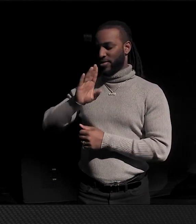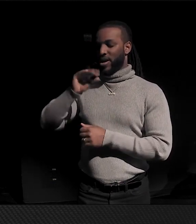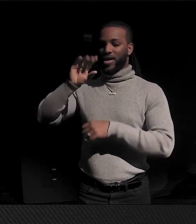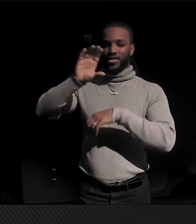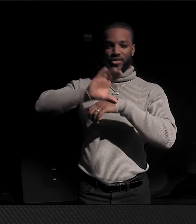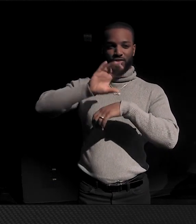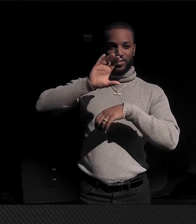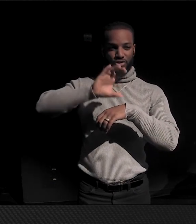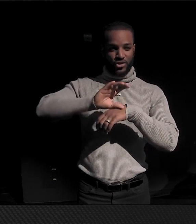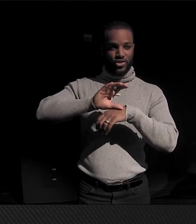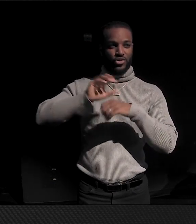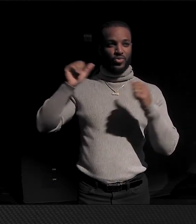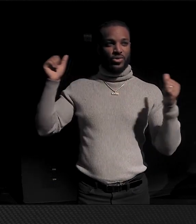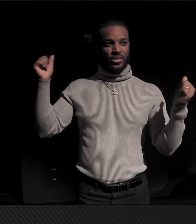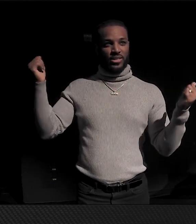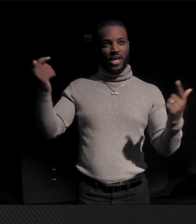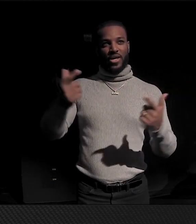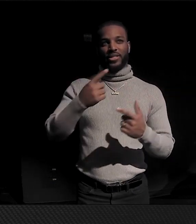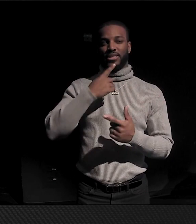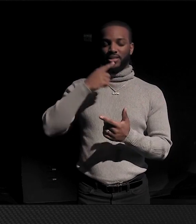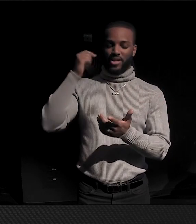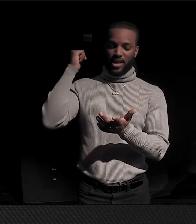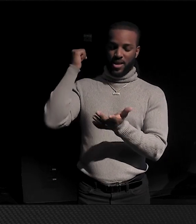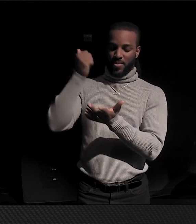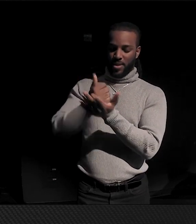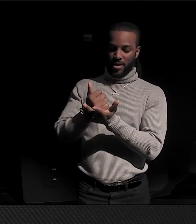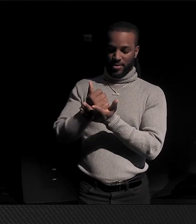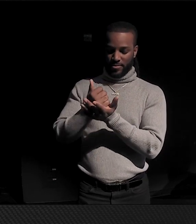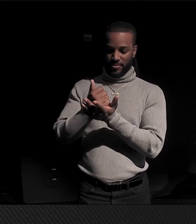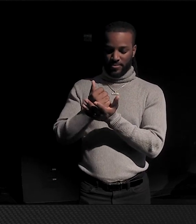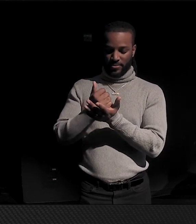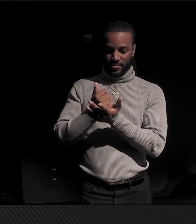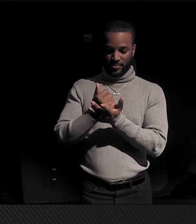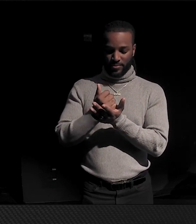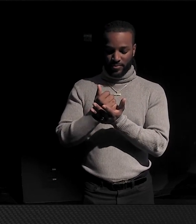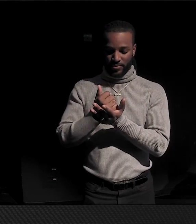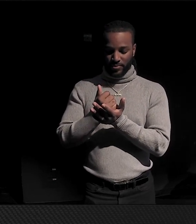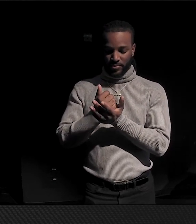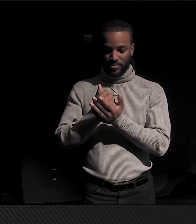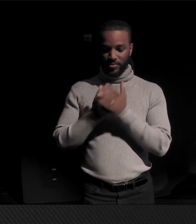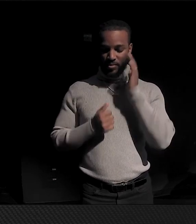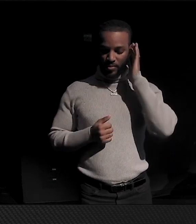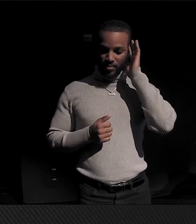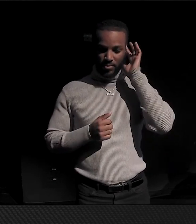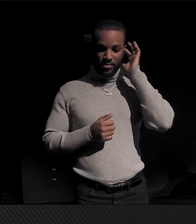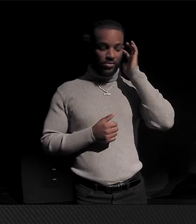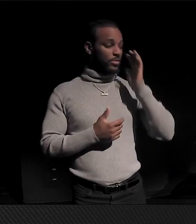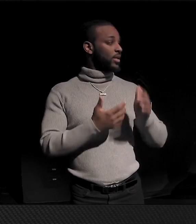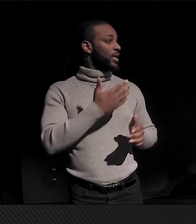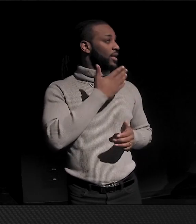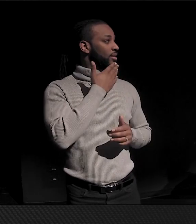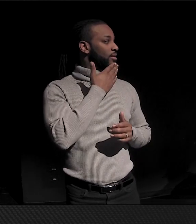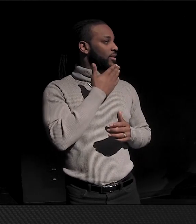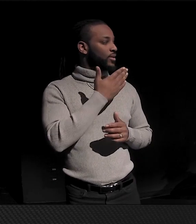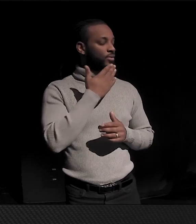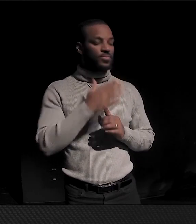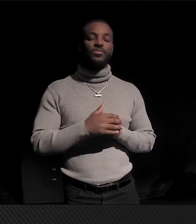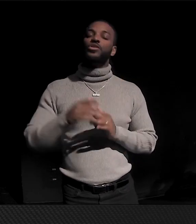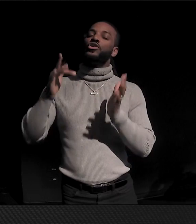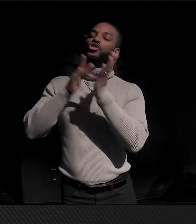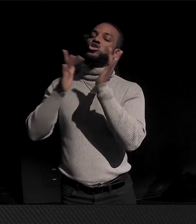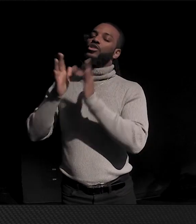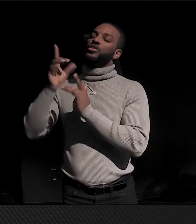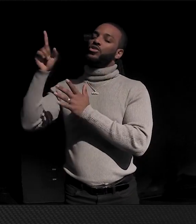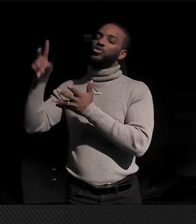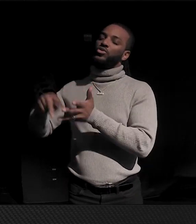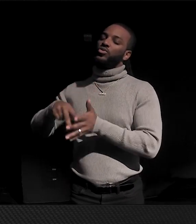church resounded with an amen. Yeah, amen. Jesus, we thank you that you are the risen one, and that at